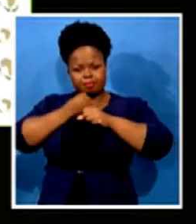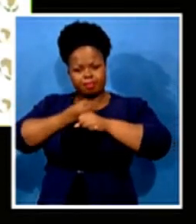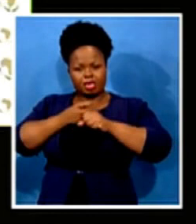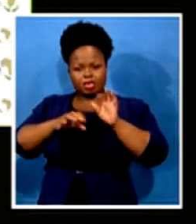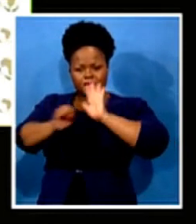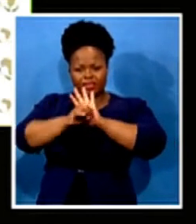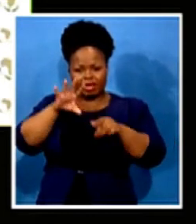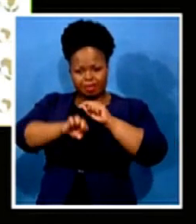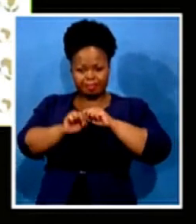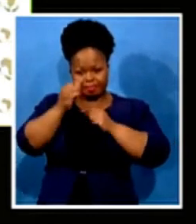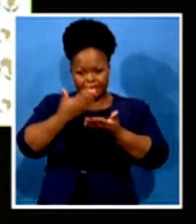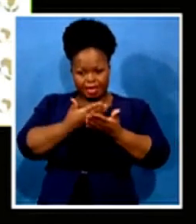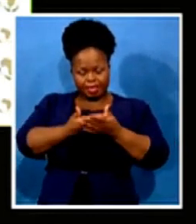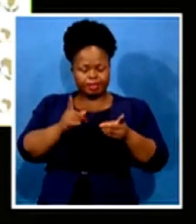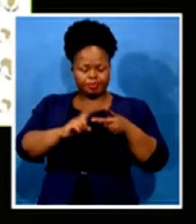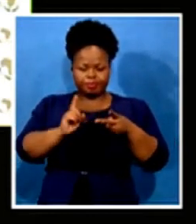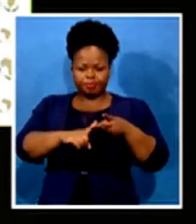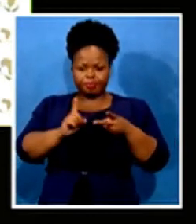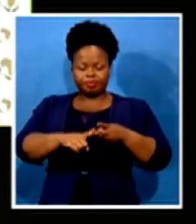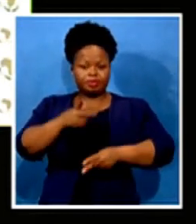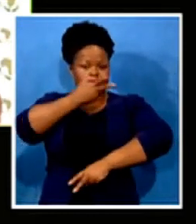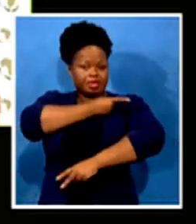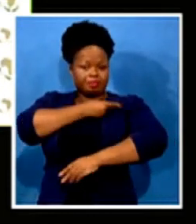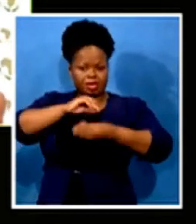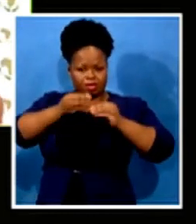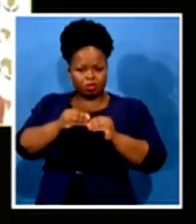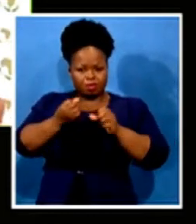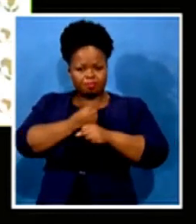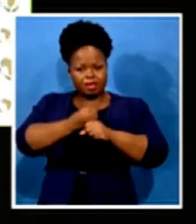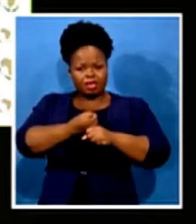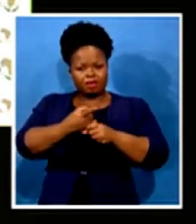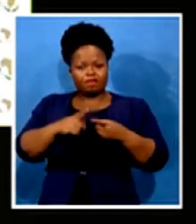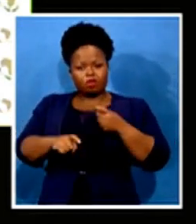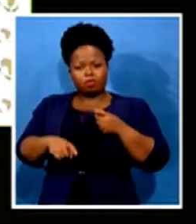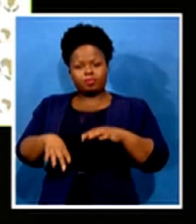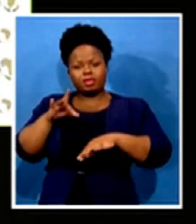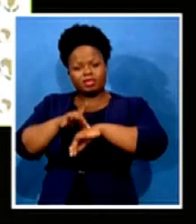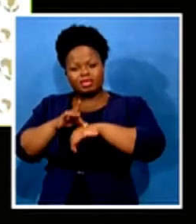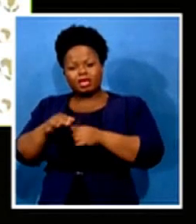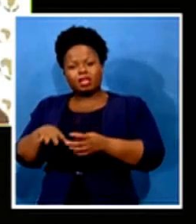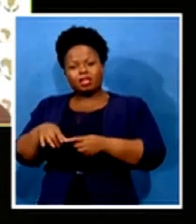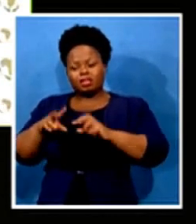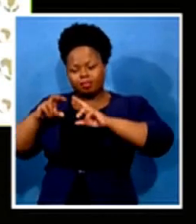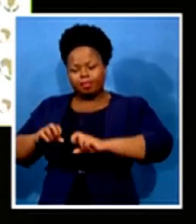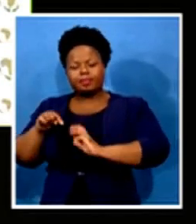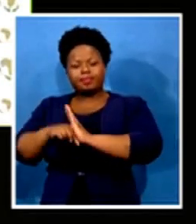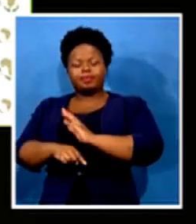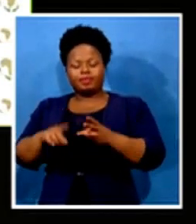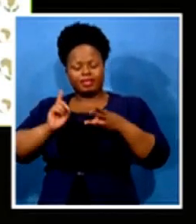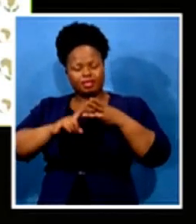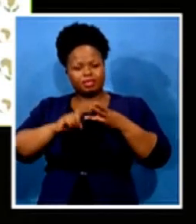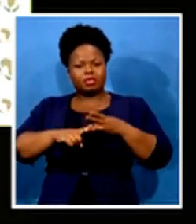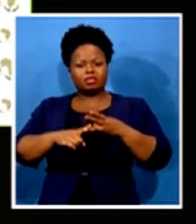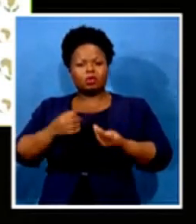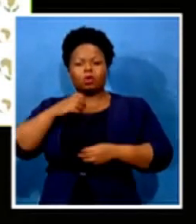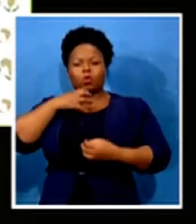produce vaccines, which is backed by clinical trials. And then thirdly, in the areas of producing drugs. Okay, if we do not,